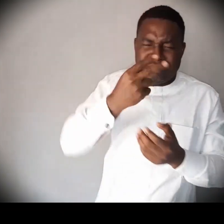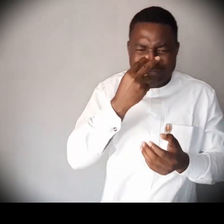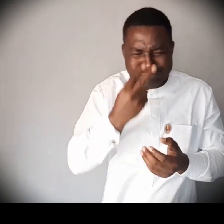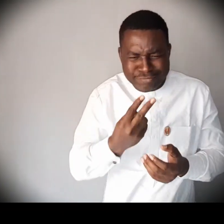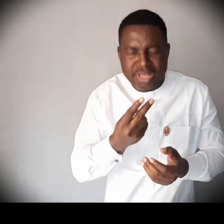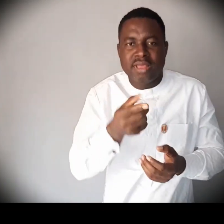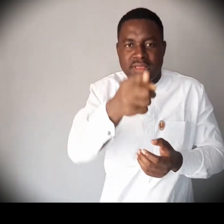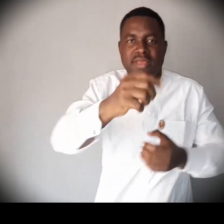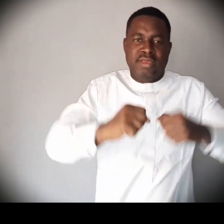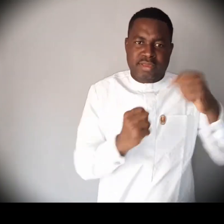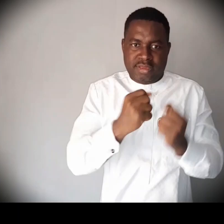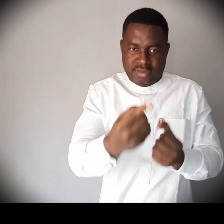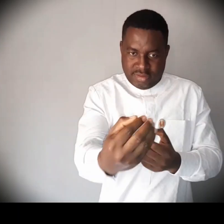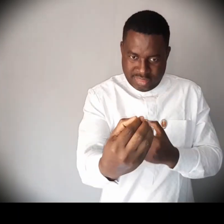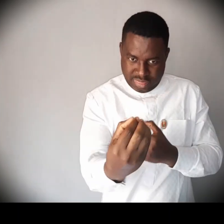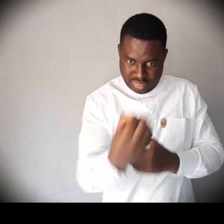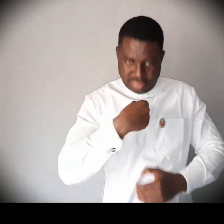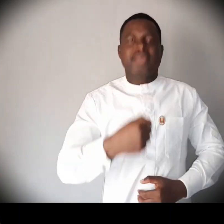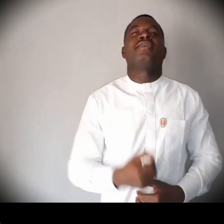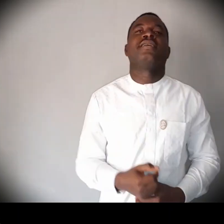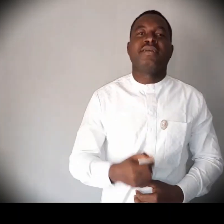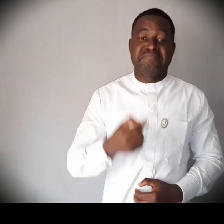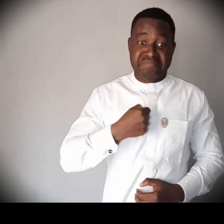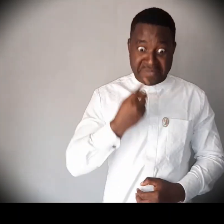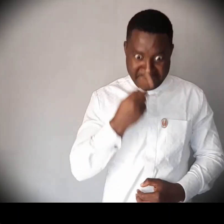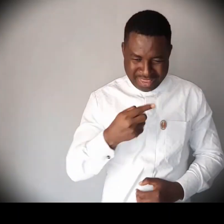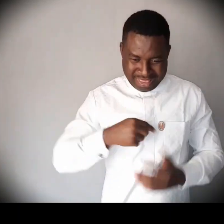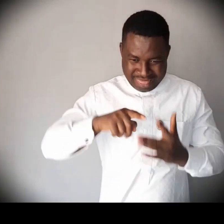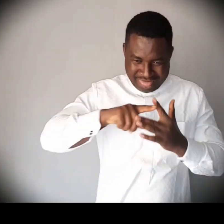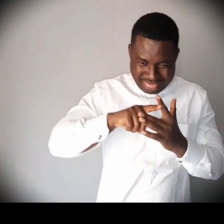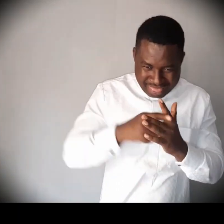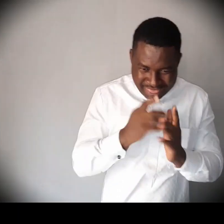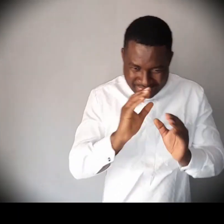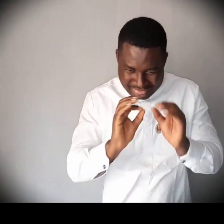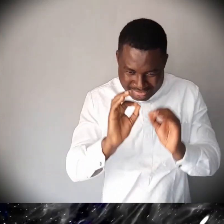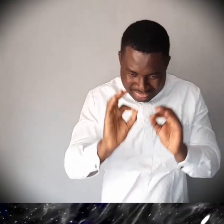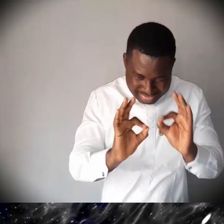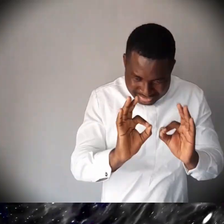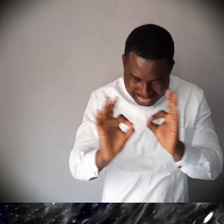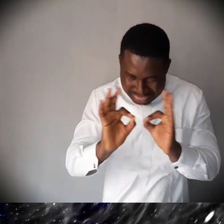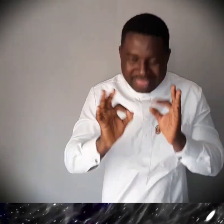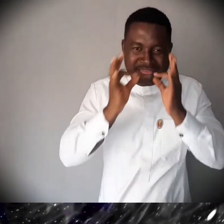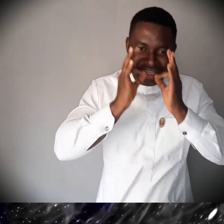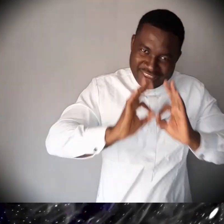All right, I will see you next week. Don't go nowhere. Bye.